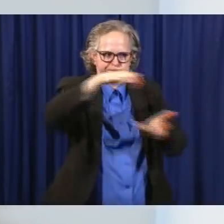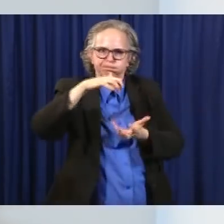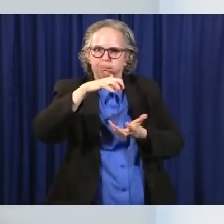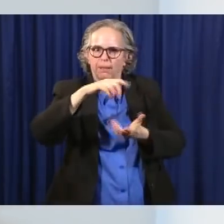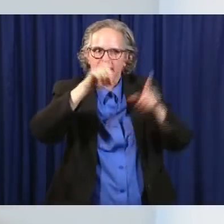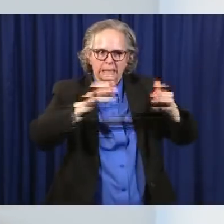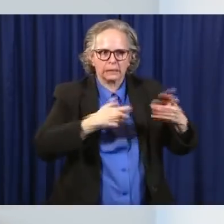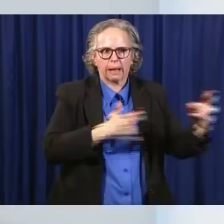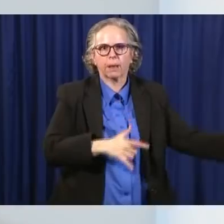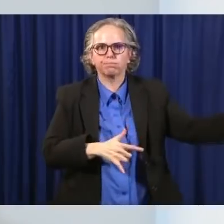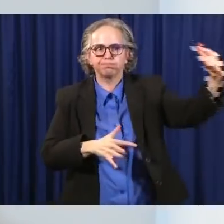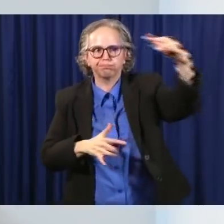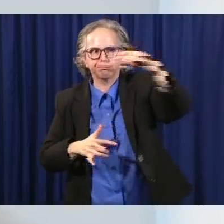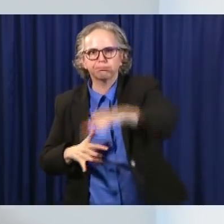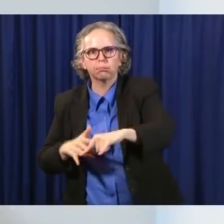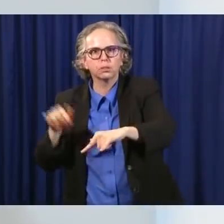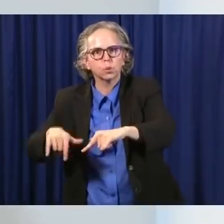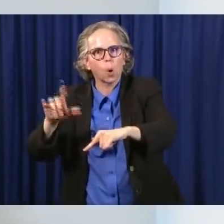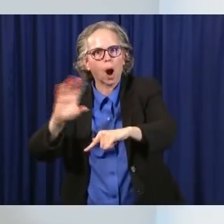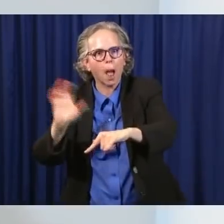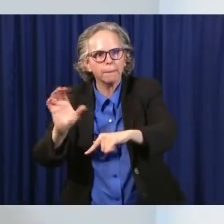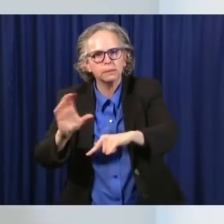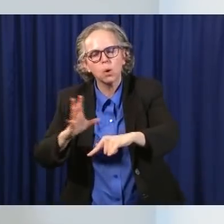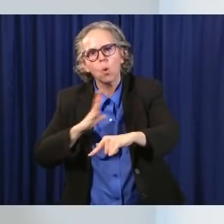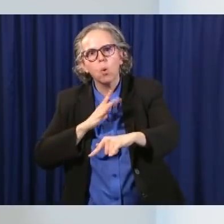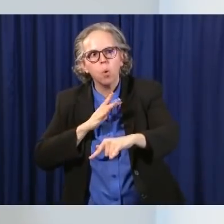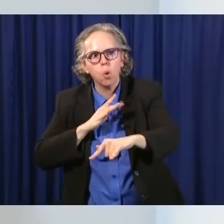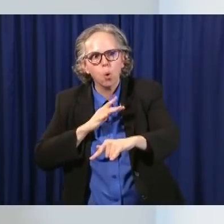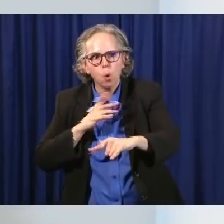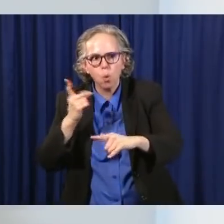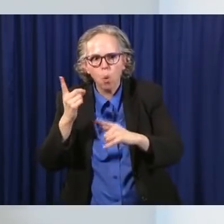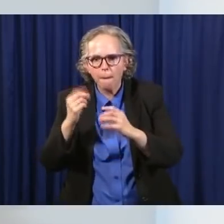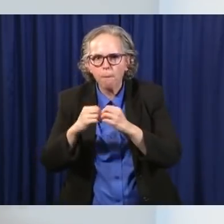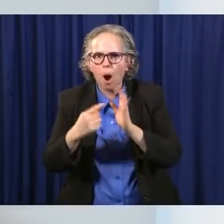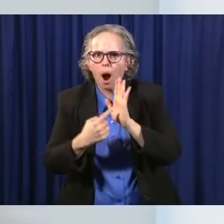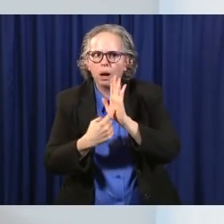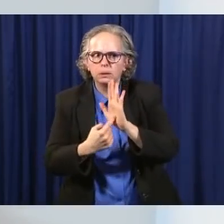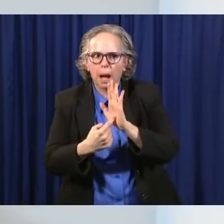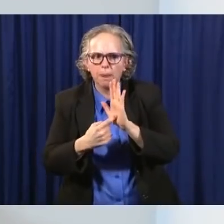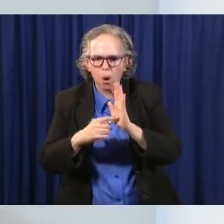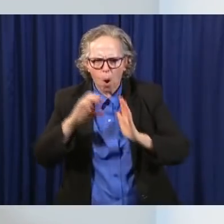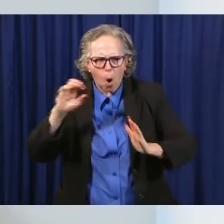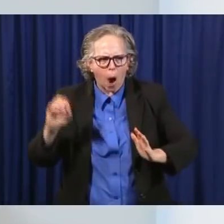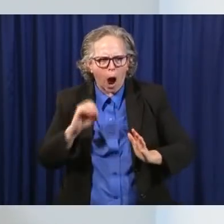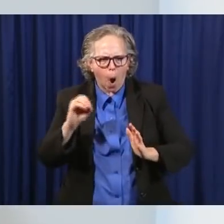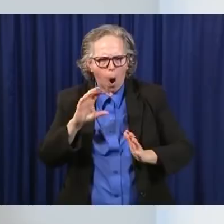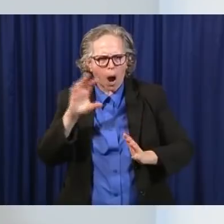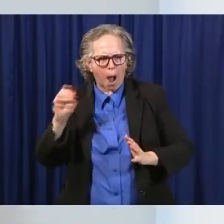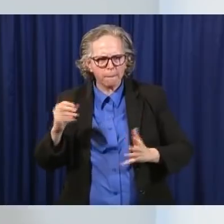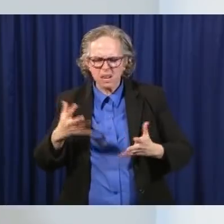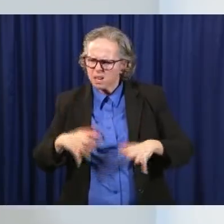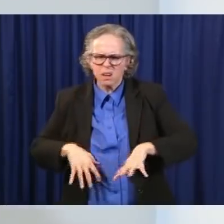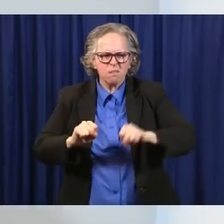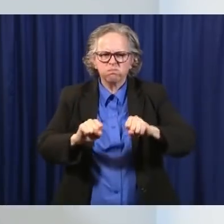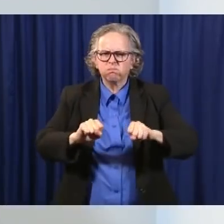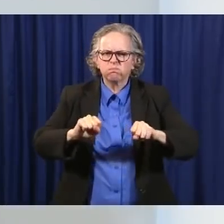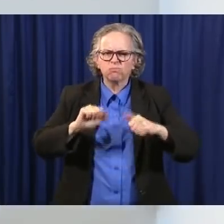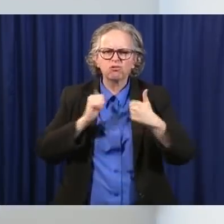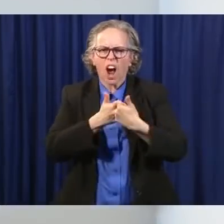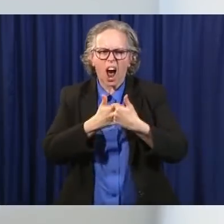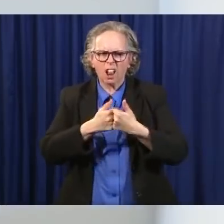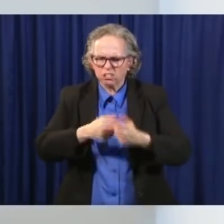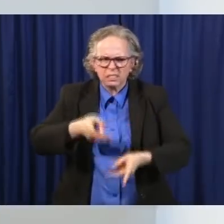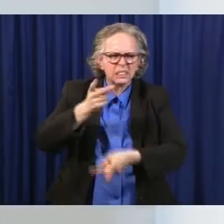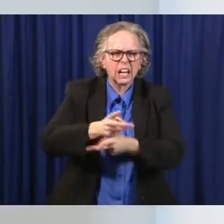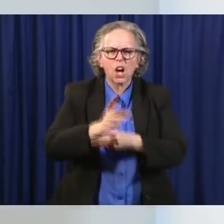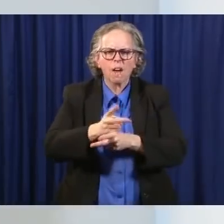it's just an example of an Ohio company that just stepped up to help us with something that was really important. And you'll hear more about